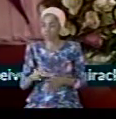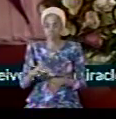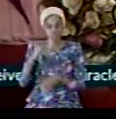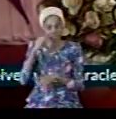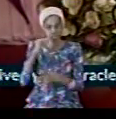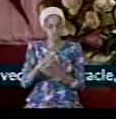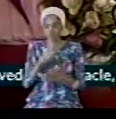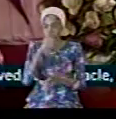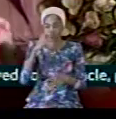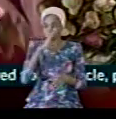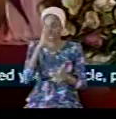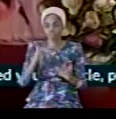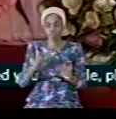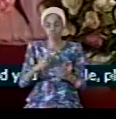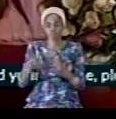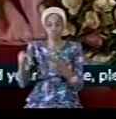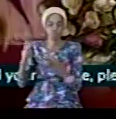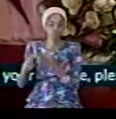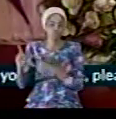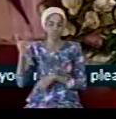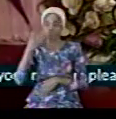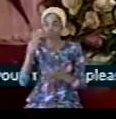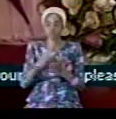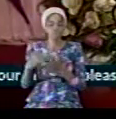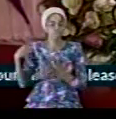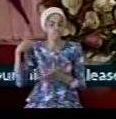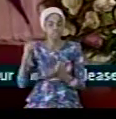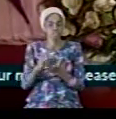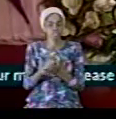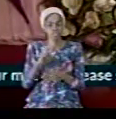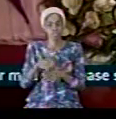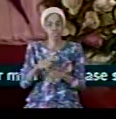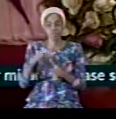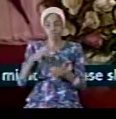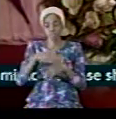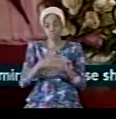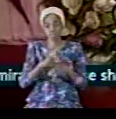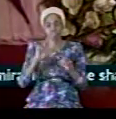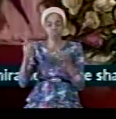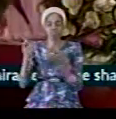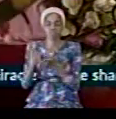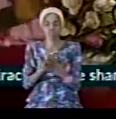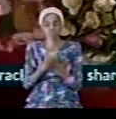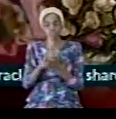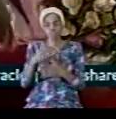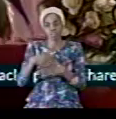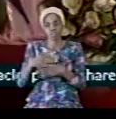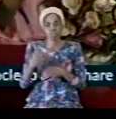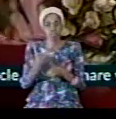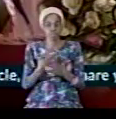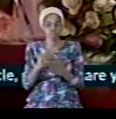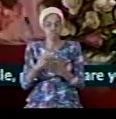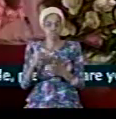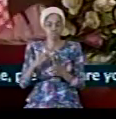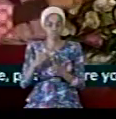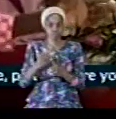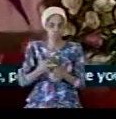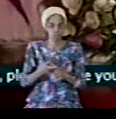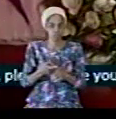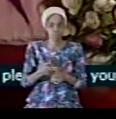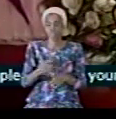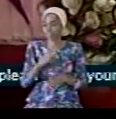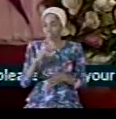school. Since that time, when she got to school, after some months, she discovered that each time she reads, she don't